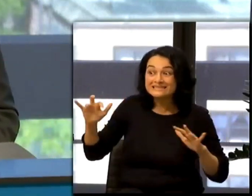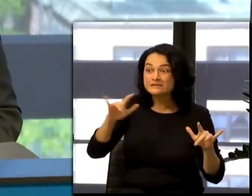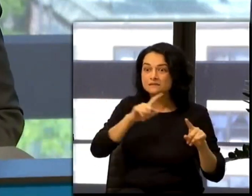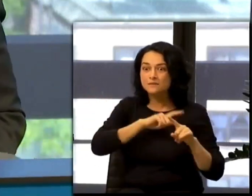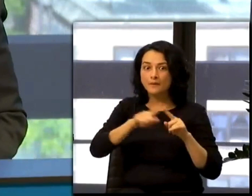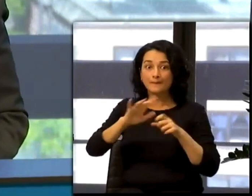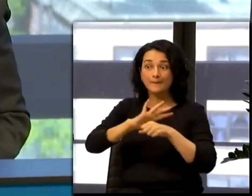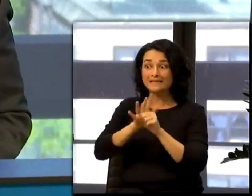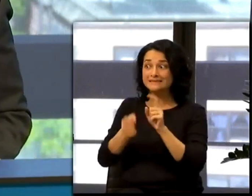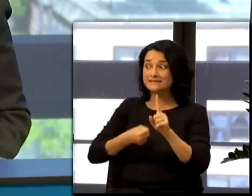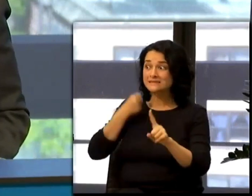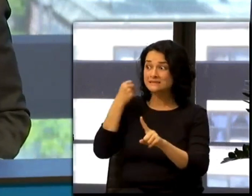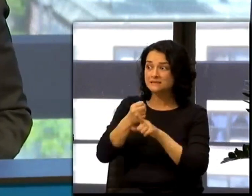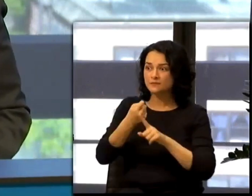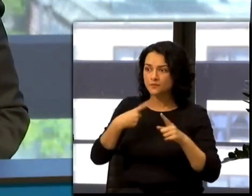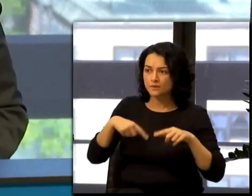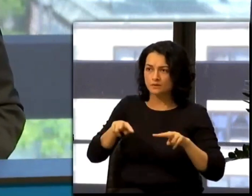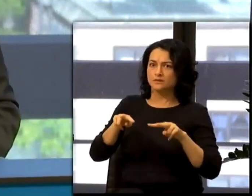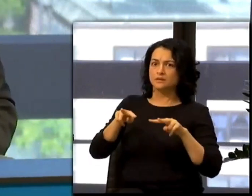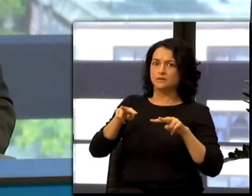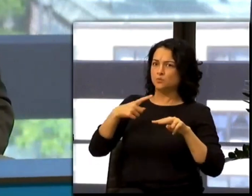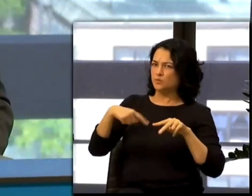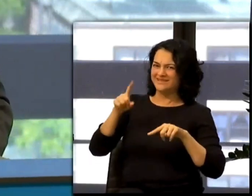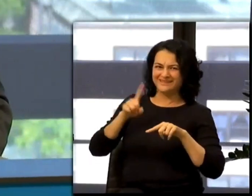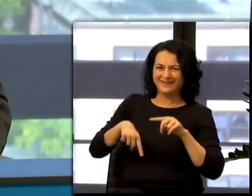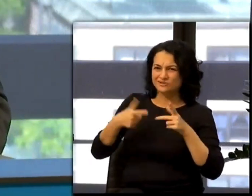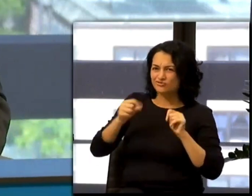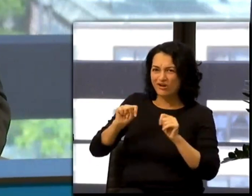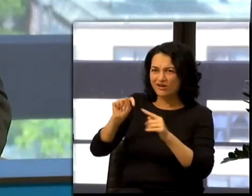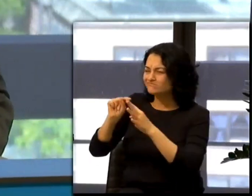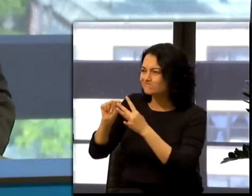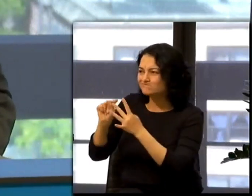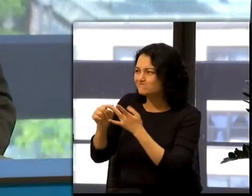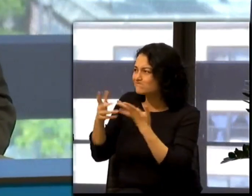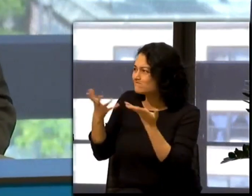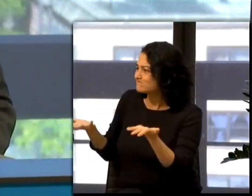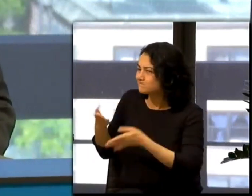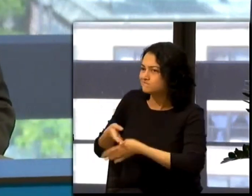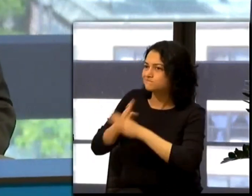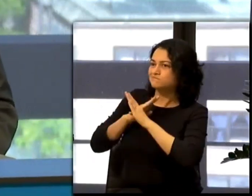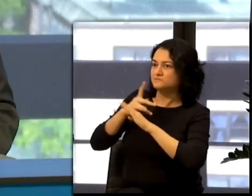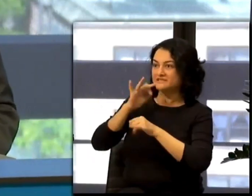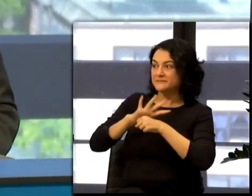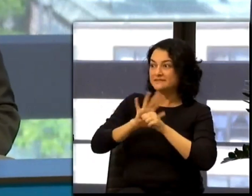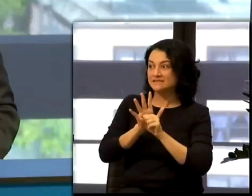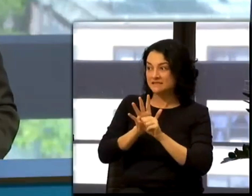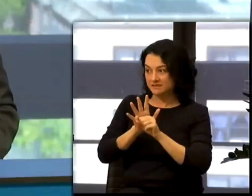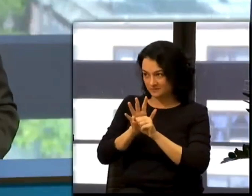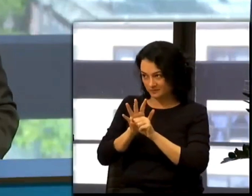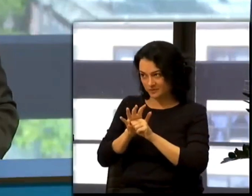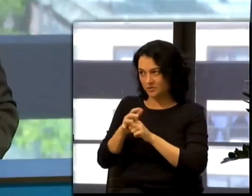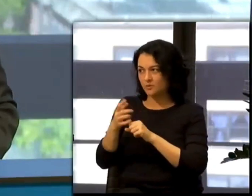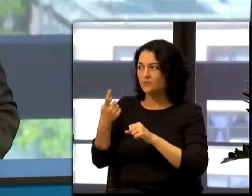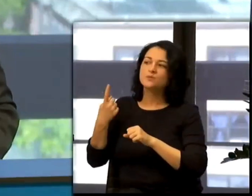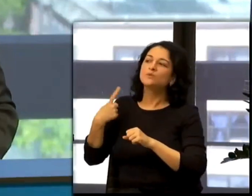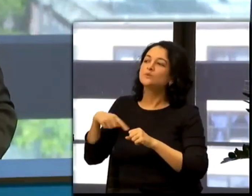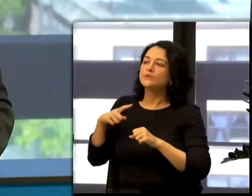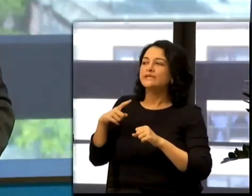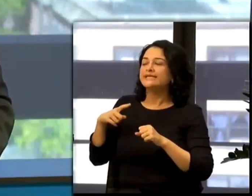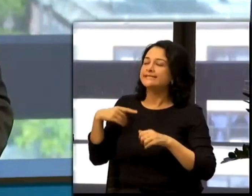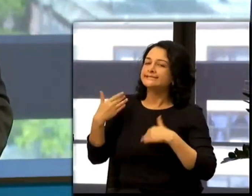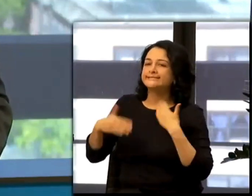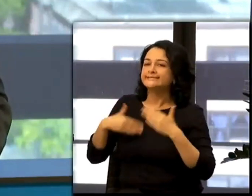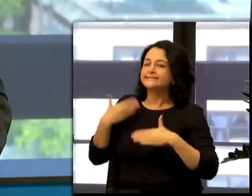that opportunity reemerged in 2023, thanks to an invitation from the American Society on Aging